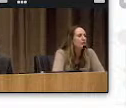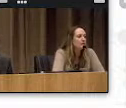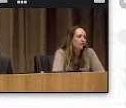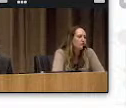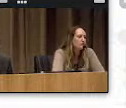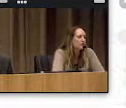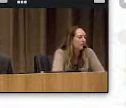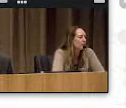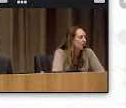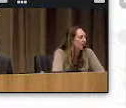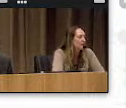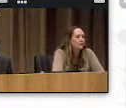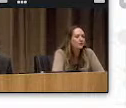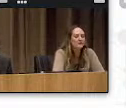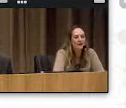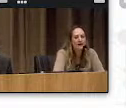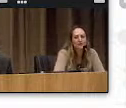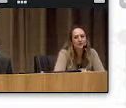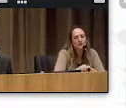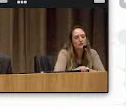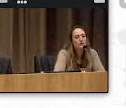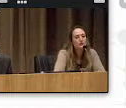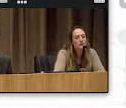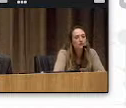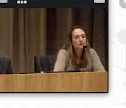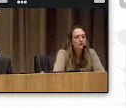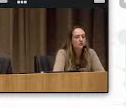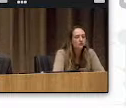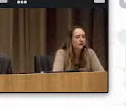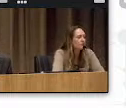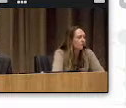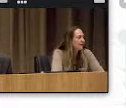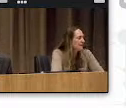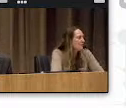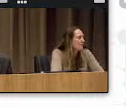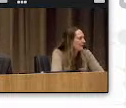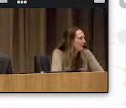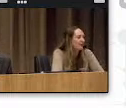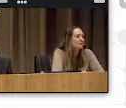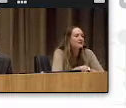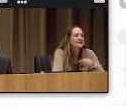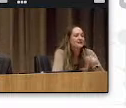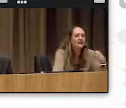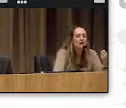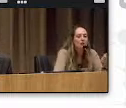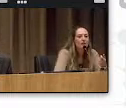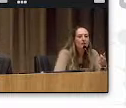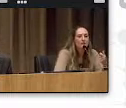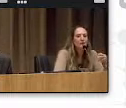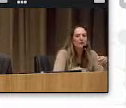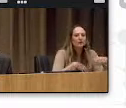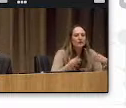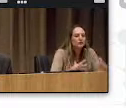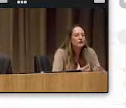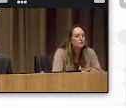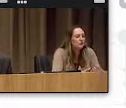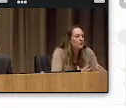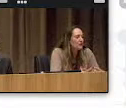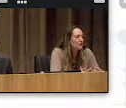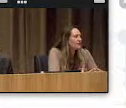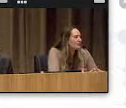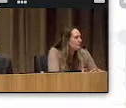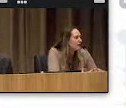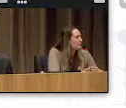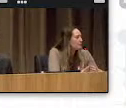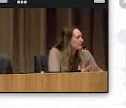was completely closed because the patient was taking on the serious patients, and we didn't have health professionals to do this kind